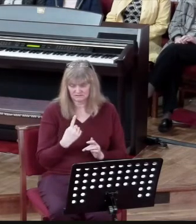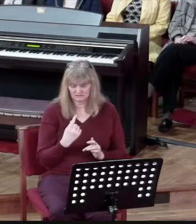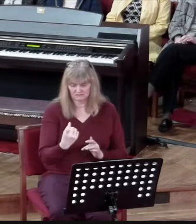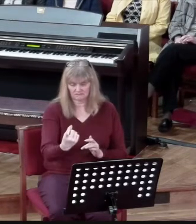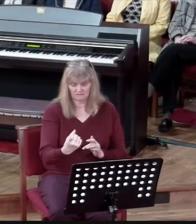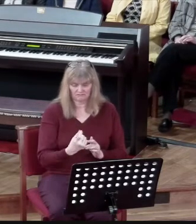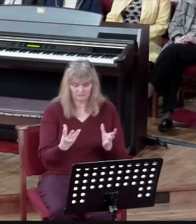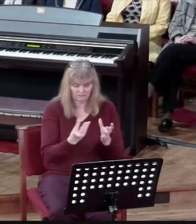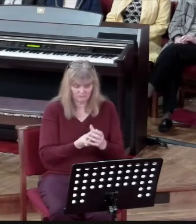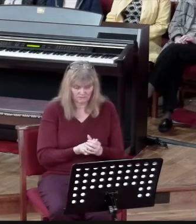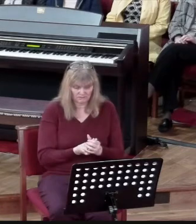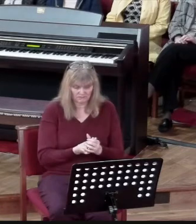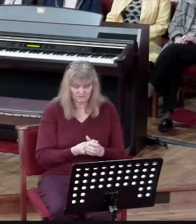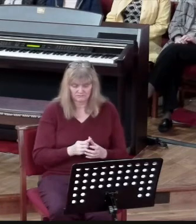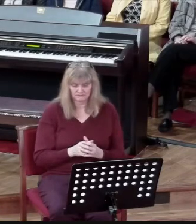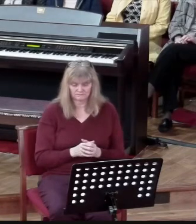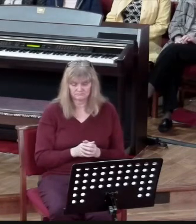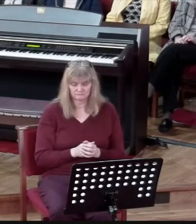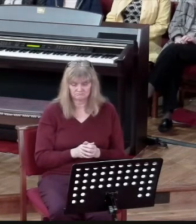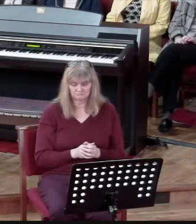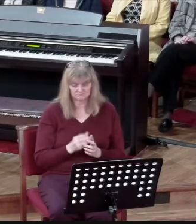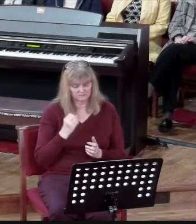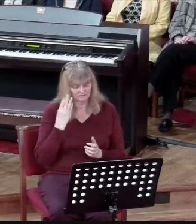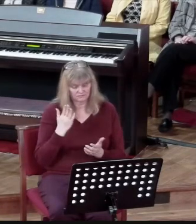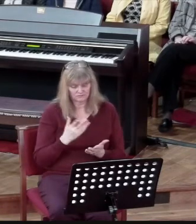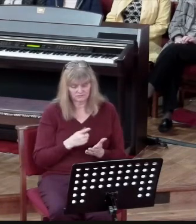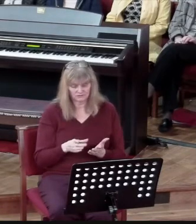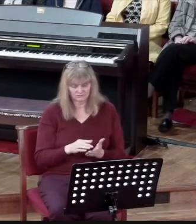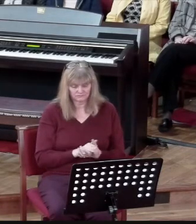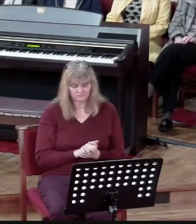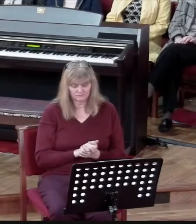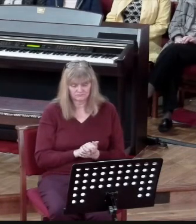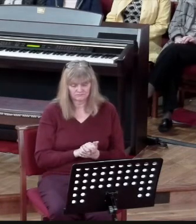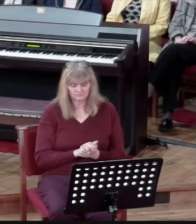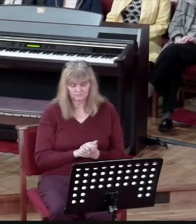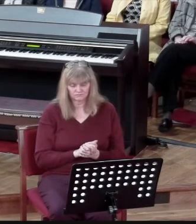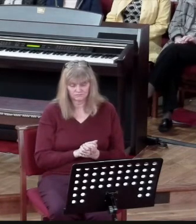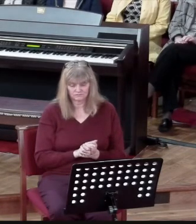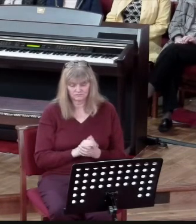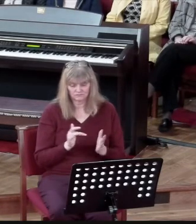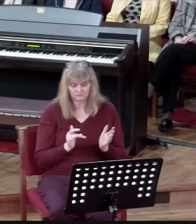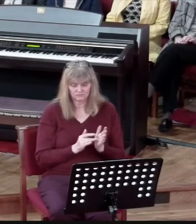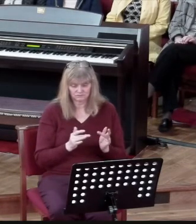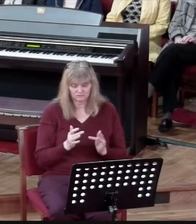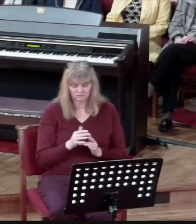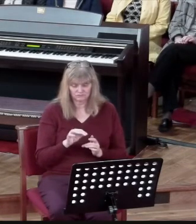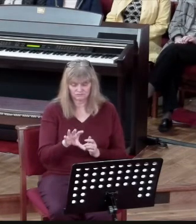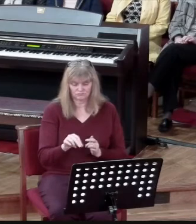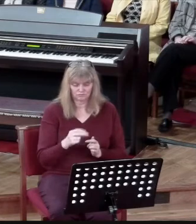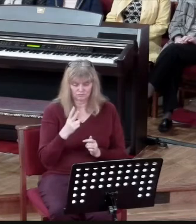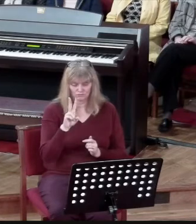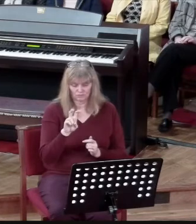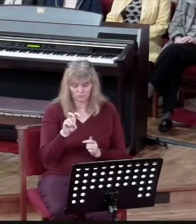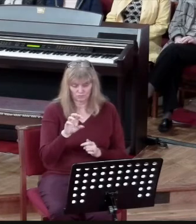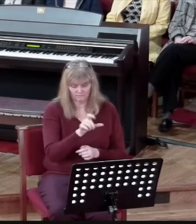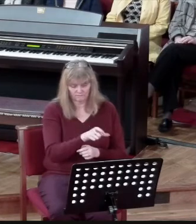us to be with him. It says in Mark's gospel, when he chose the 12 disciples, he chose them to be with